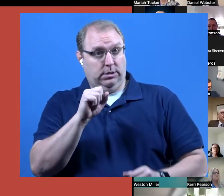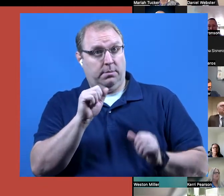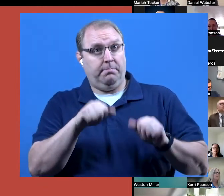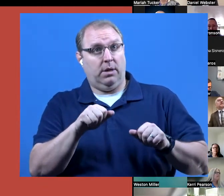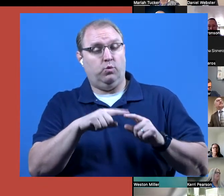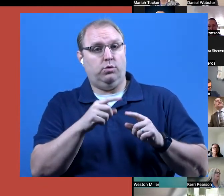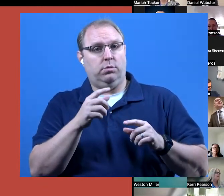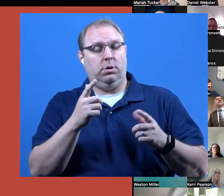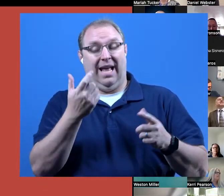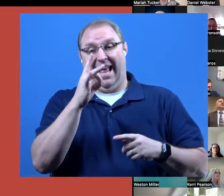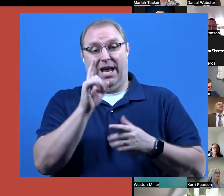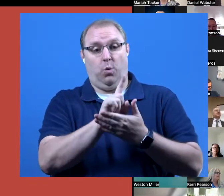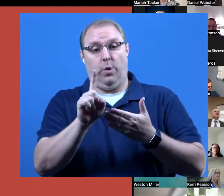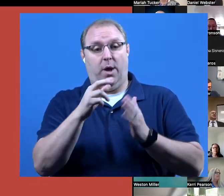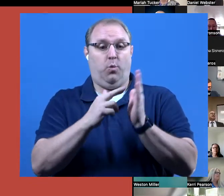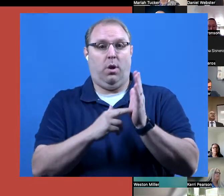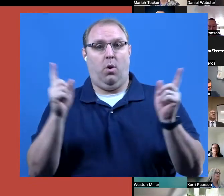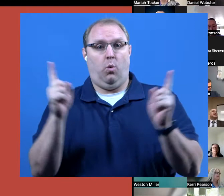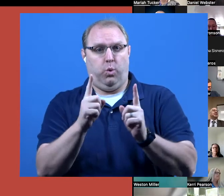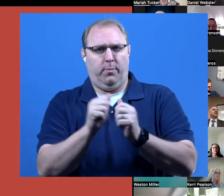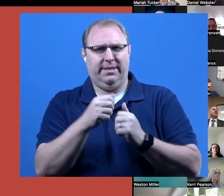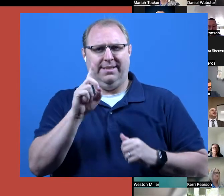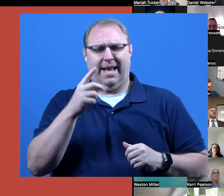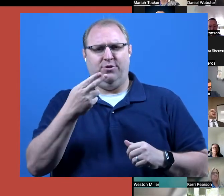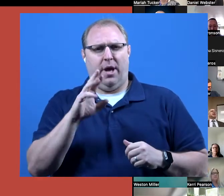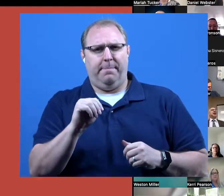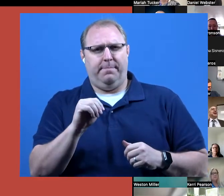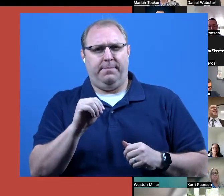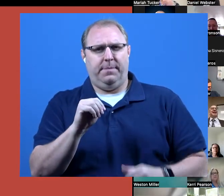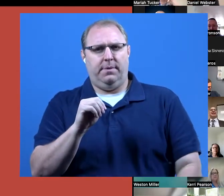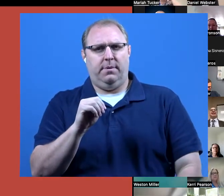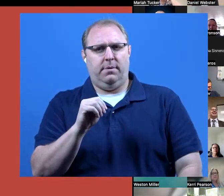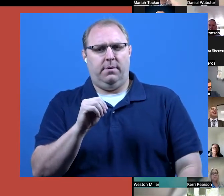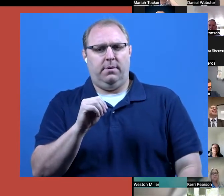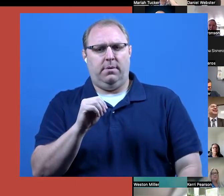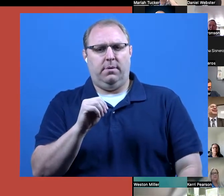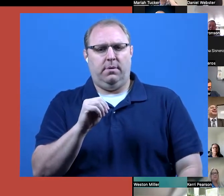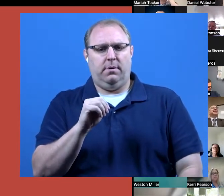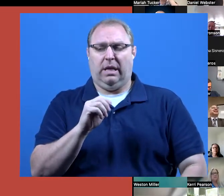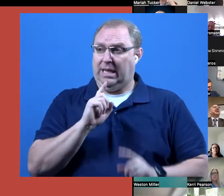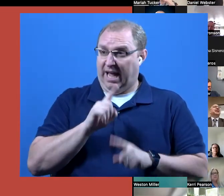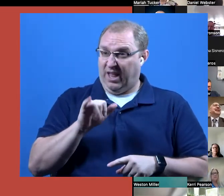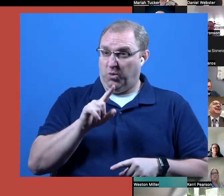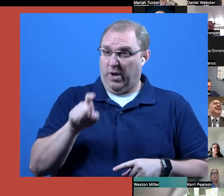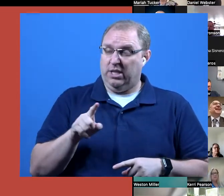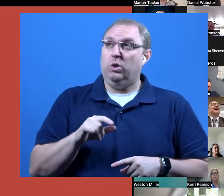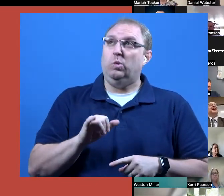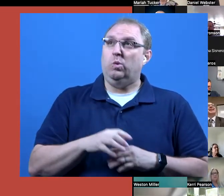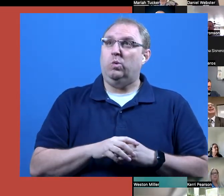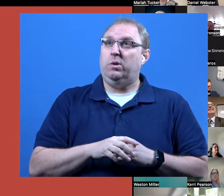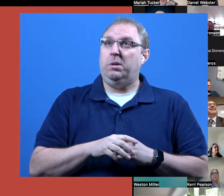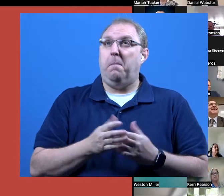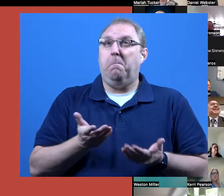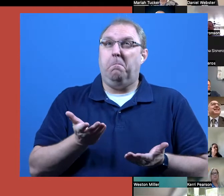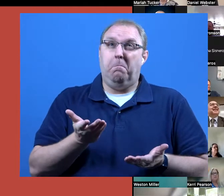The answer to that would be, there might possibly be, but that would have to be a question that was raised